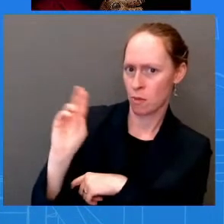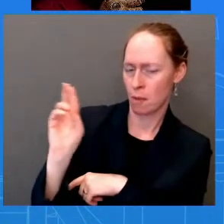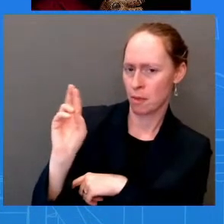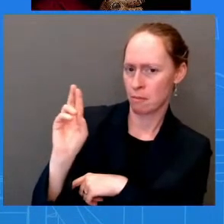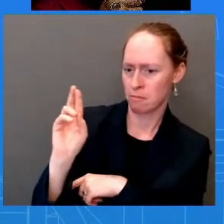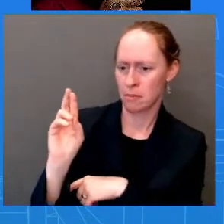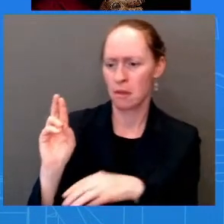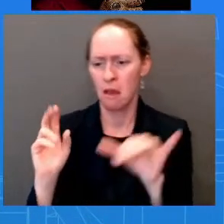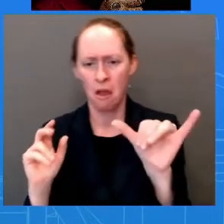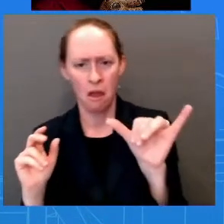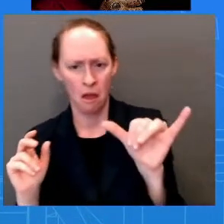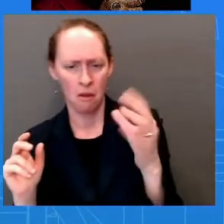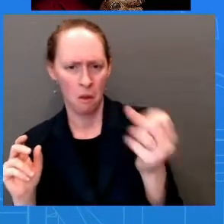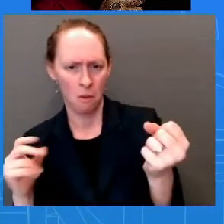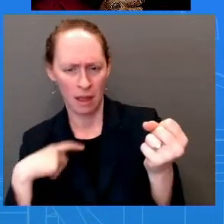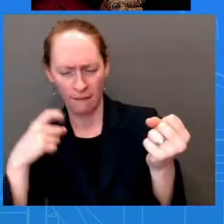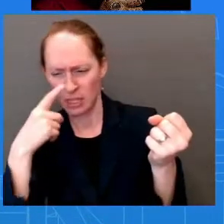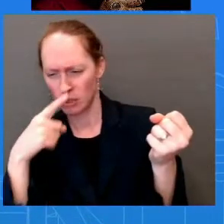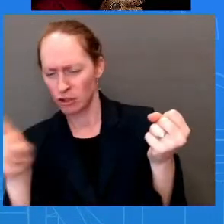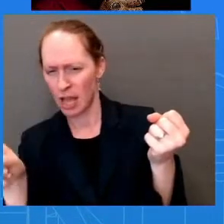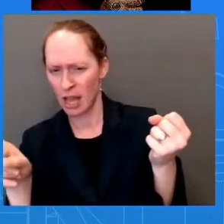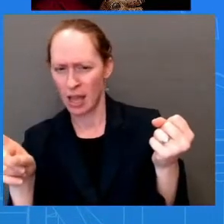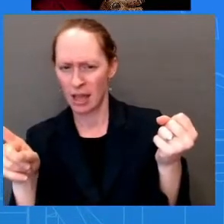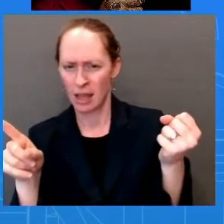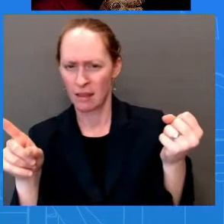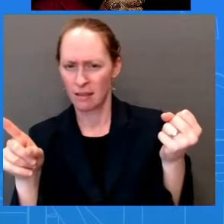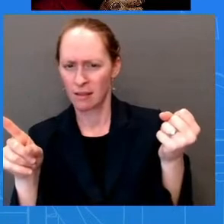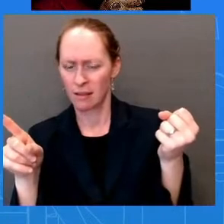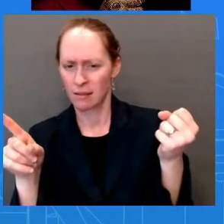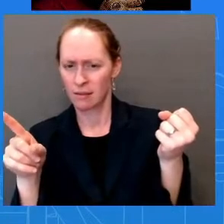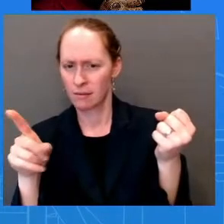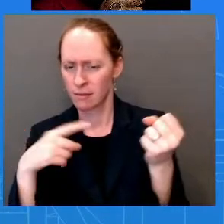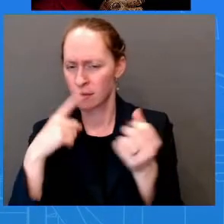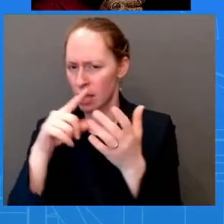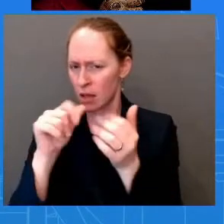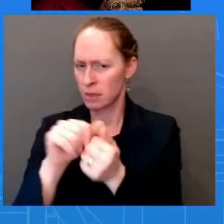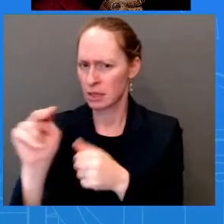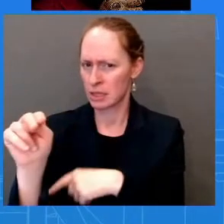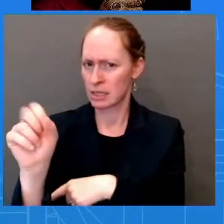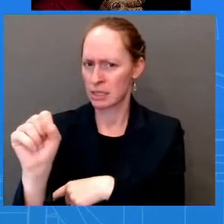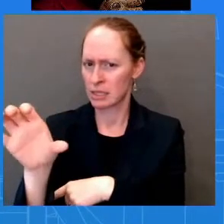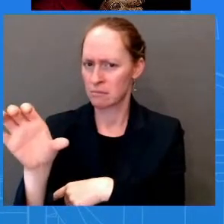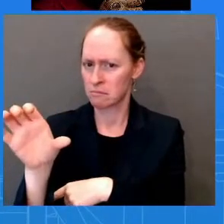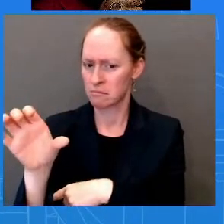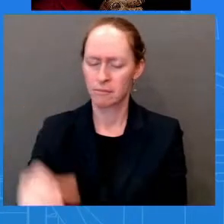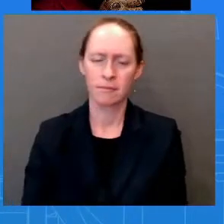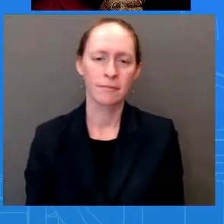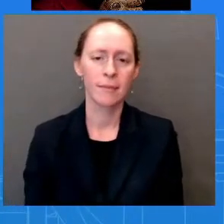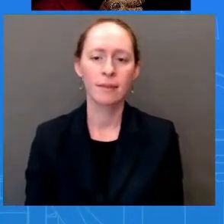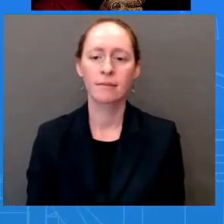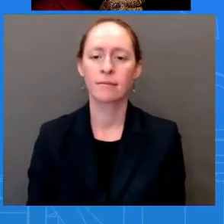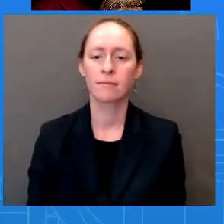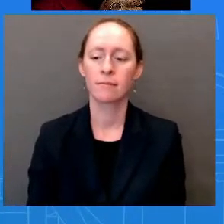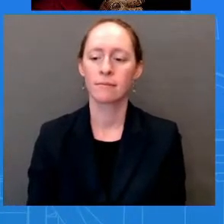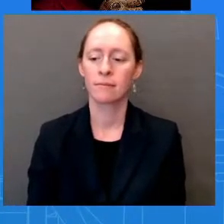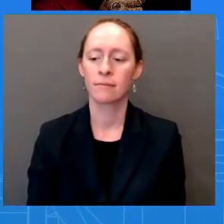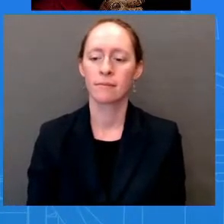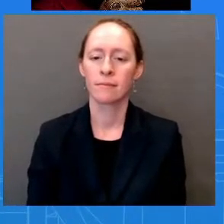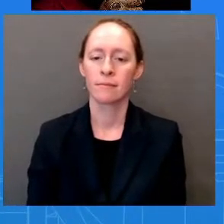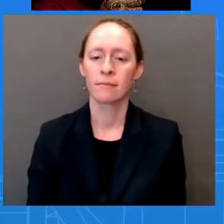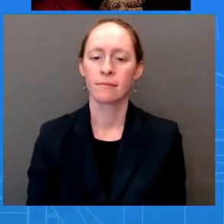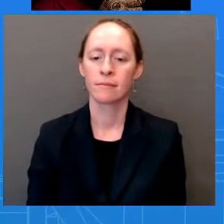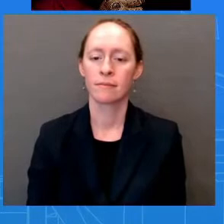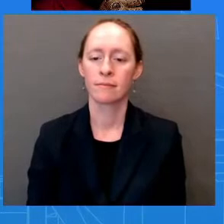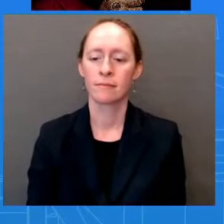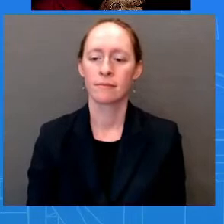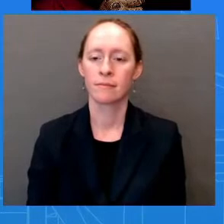Security Council. I've not heard of this letter. Okay. And I'm sorry, I'll come to the back after the queue. Yes, I just wanted to follow up also on the lame duck